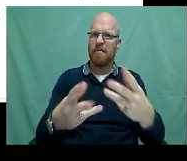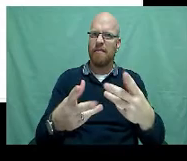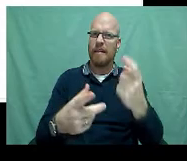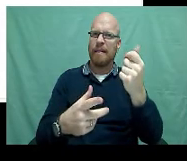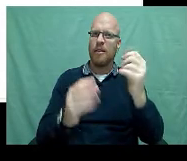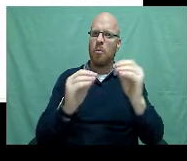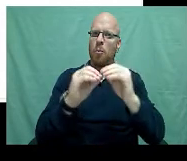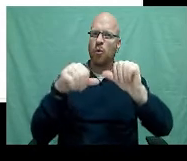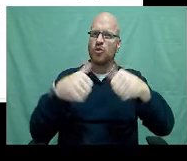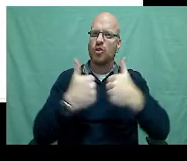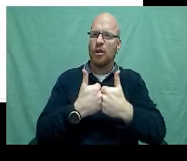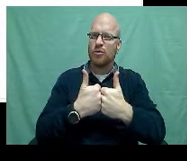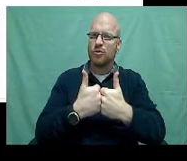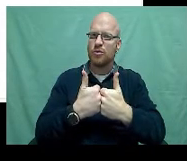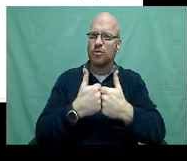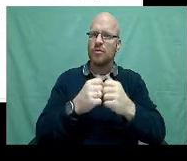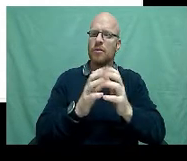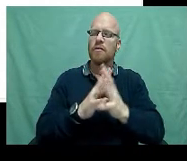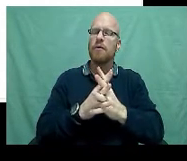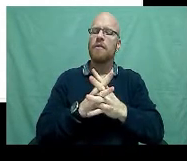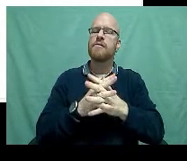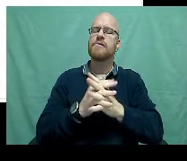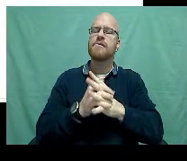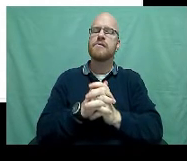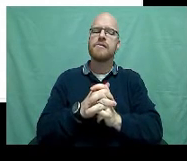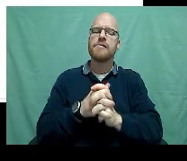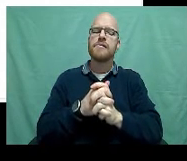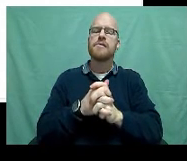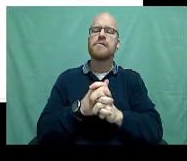It's a little bit more of a challenge to factor these problems.